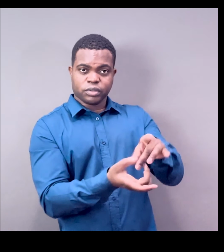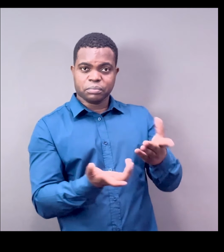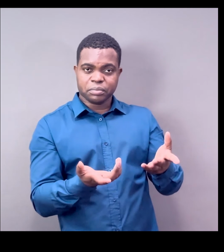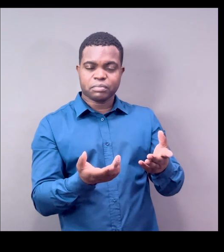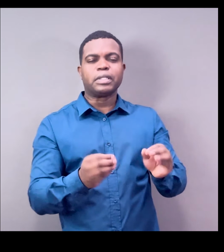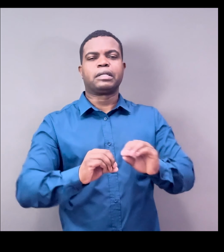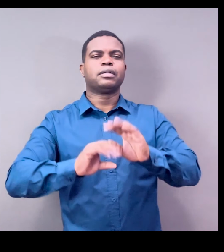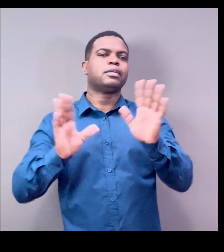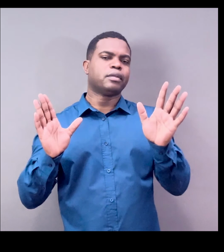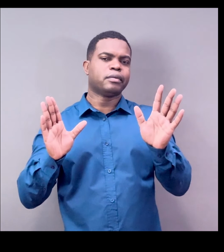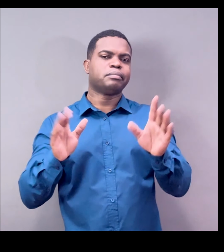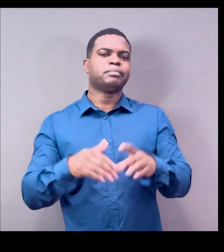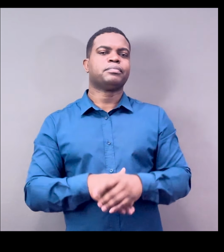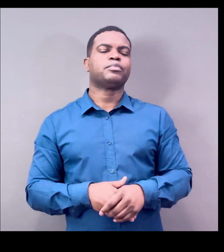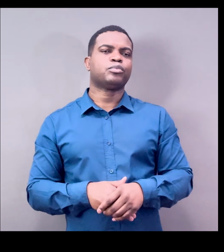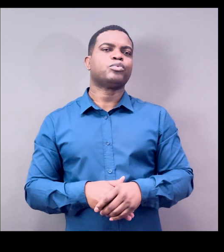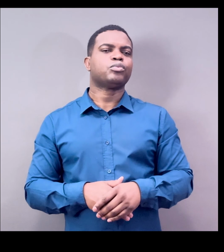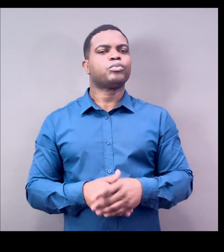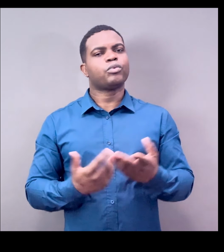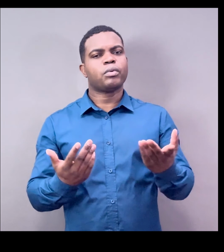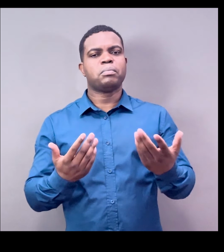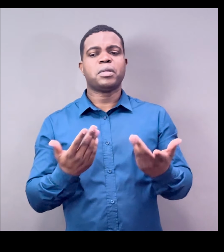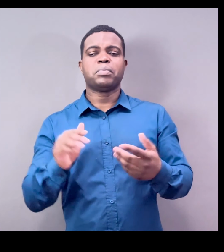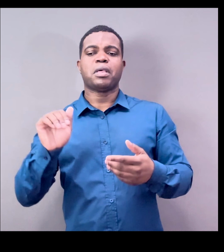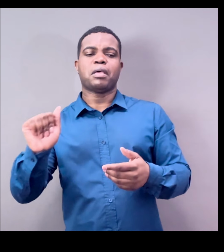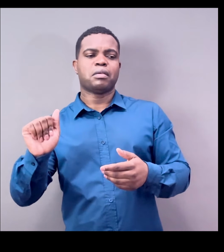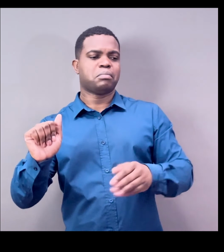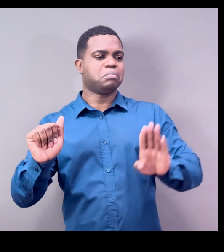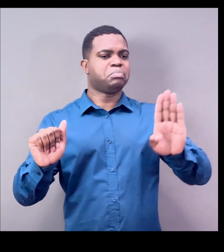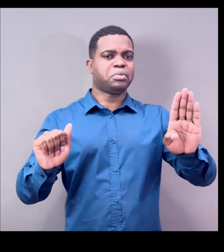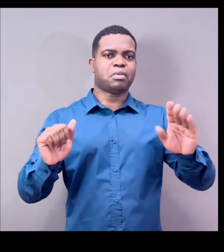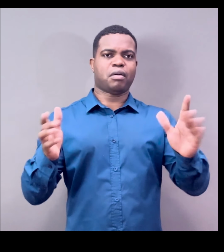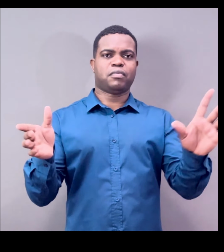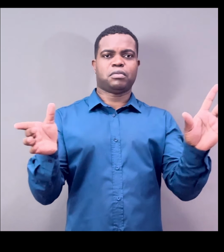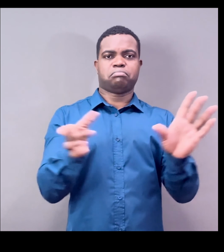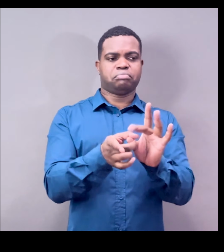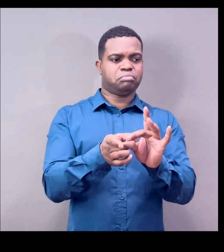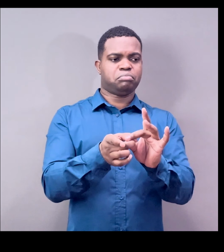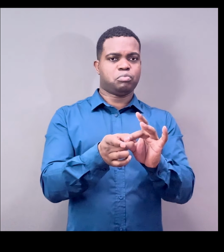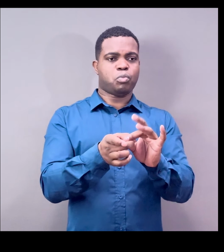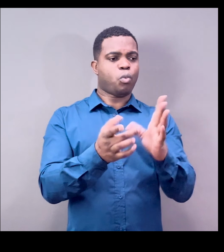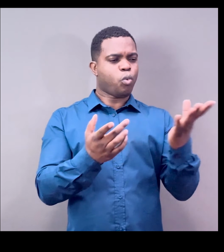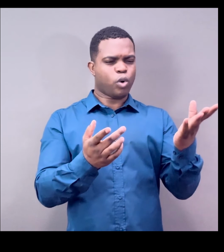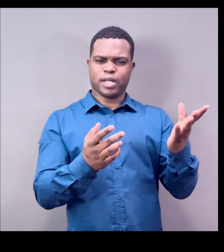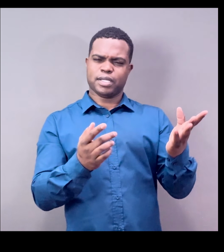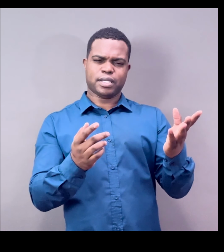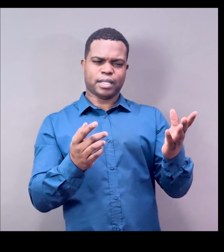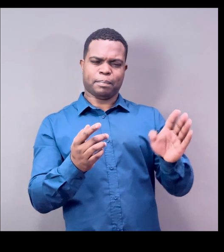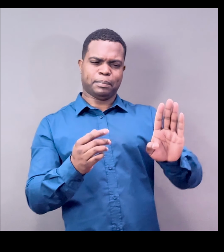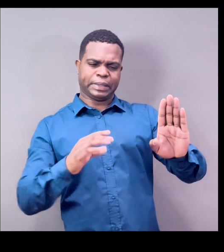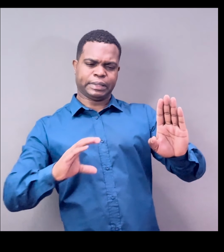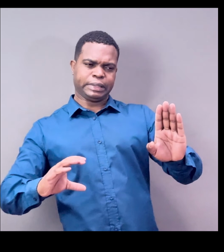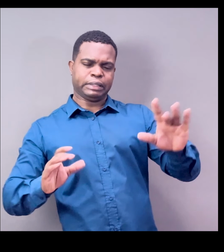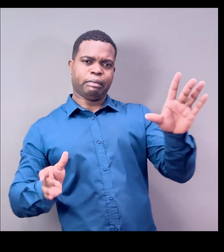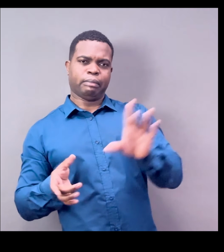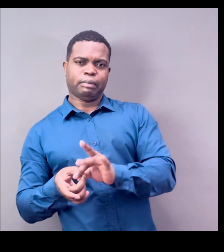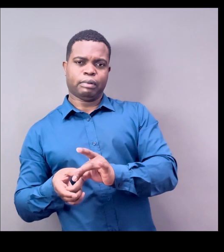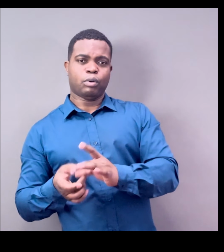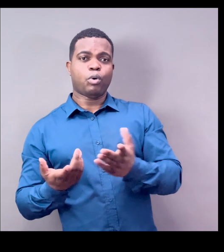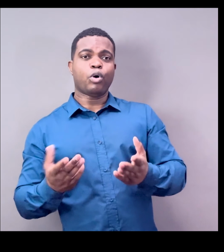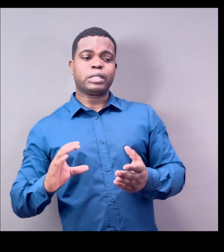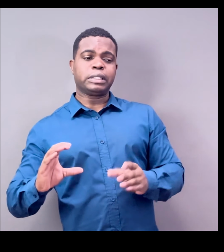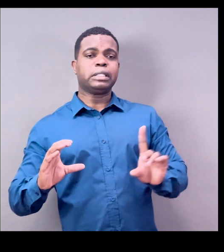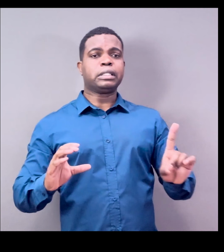A is in some kind of connection with stakeholder B, that means if you